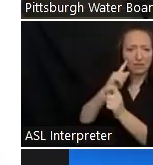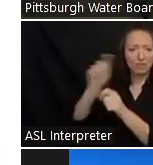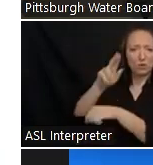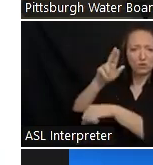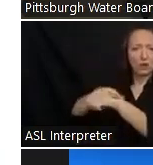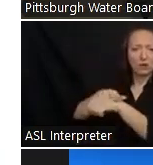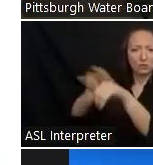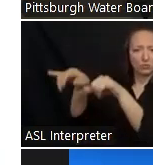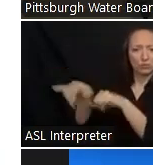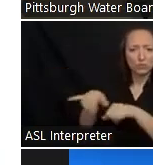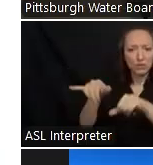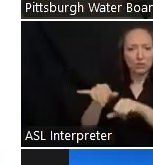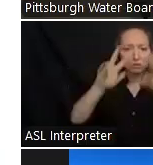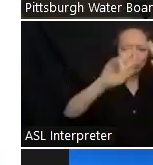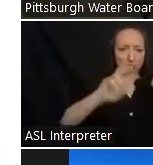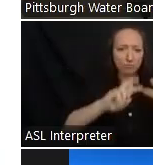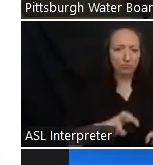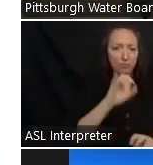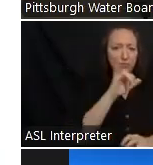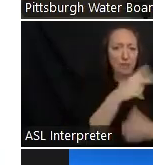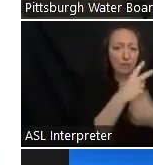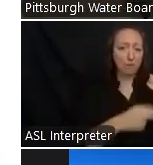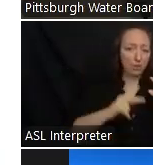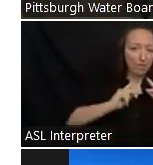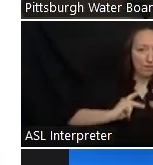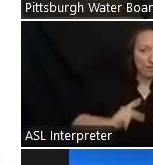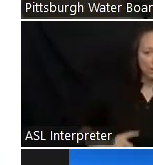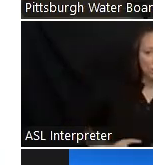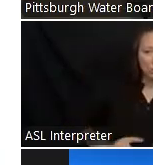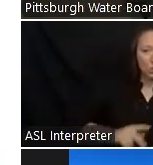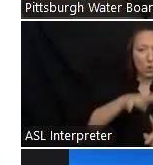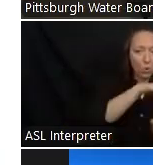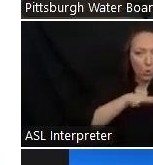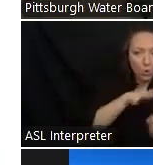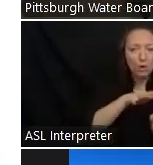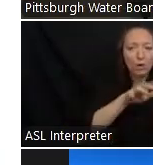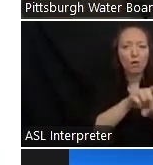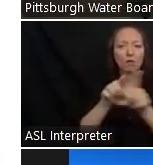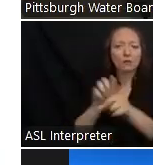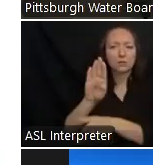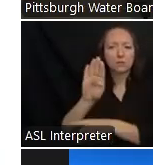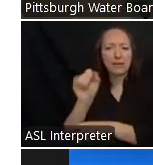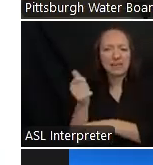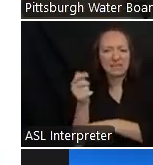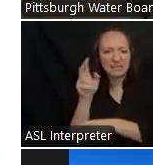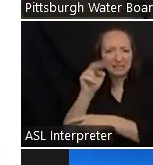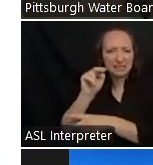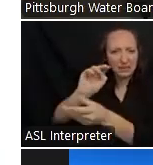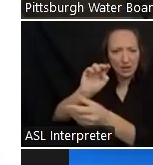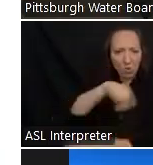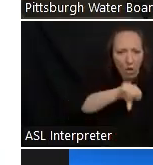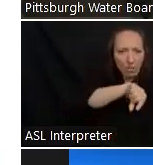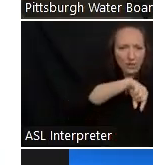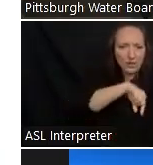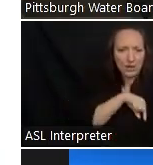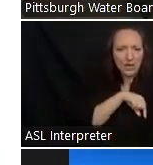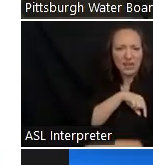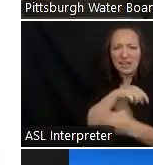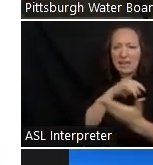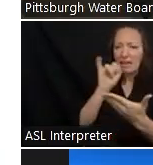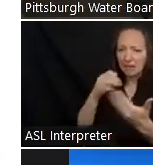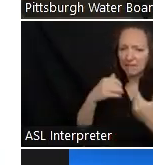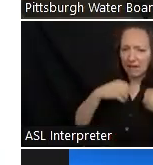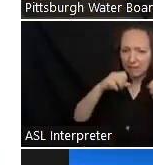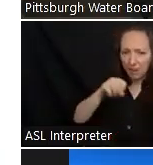of the basin to quantify the probability of failure, along with trying to quantify the consequence of failure by characterizing the